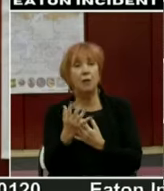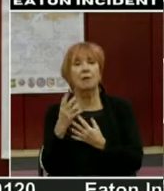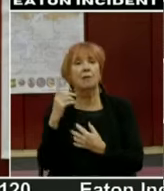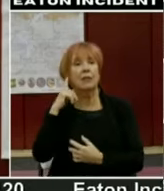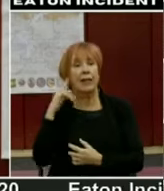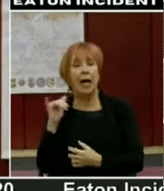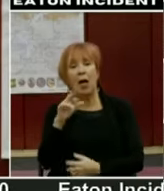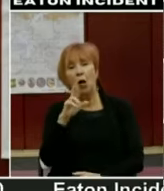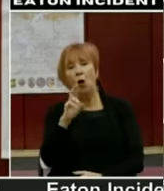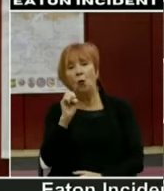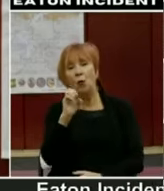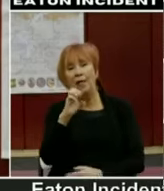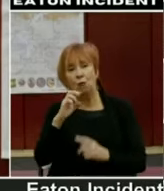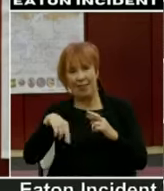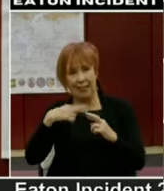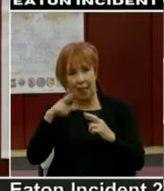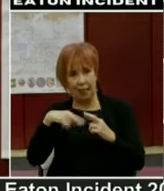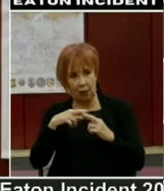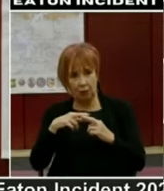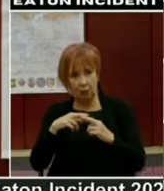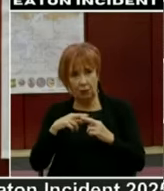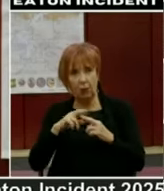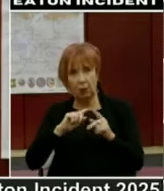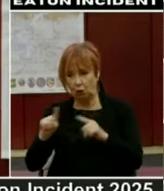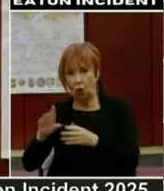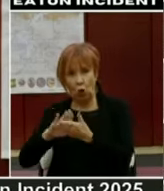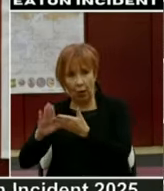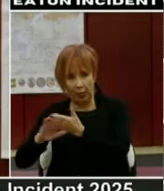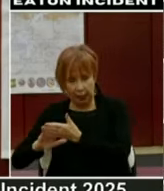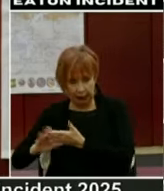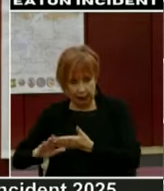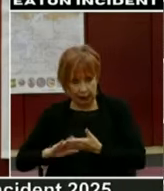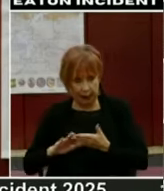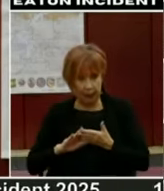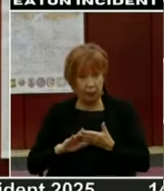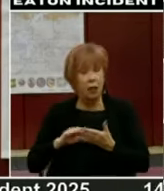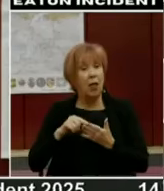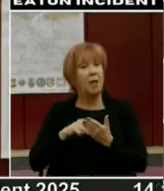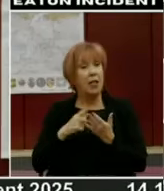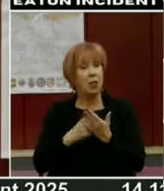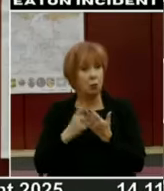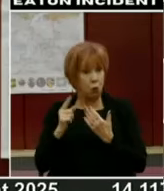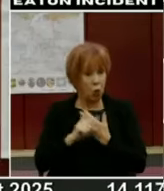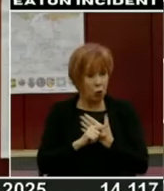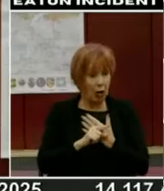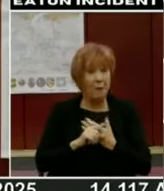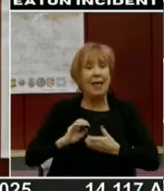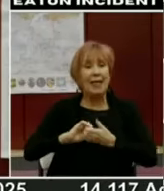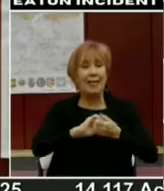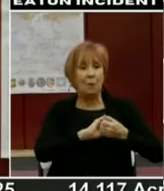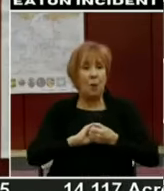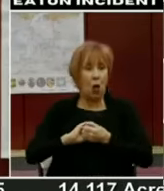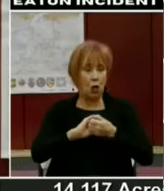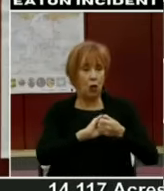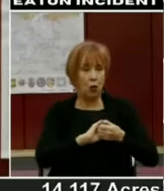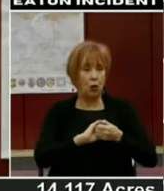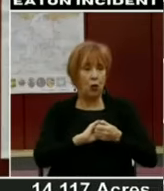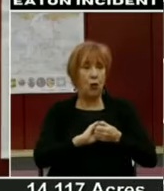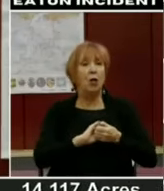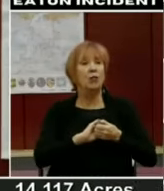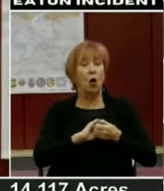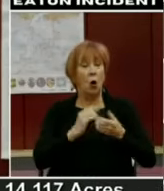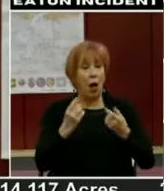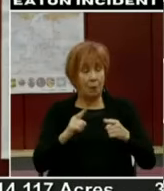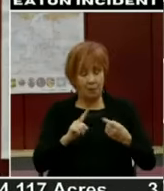cleared of their debris. The program that we will embark on is a program in which we first assess the property